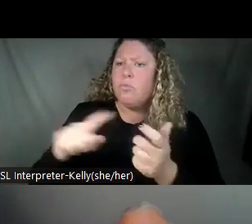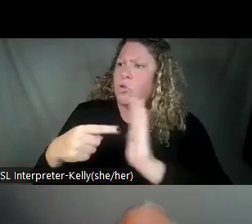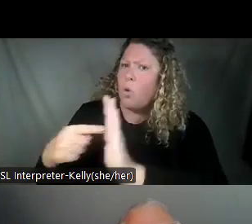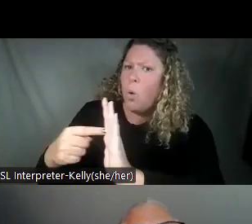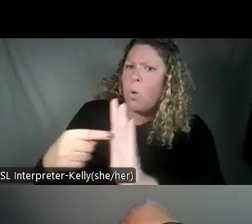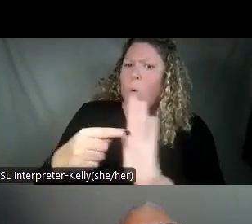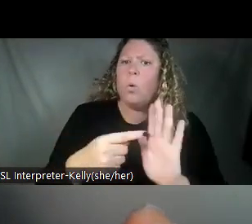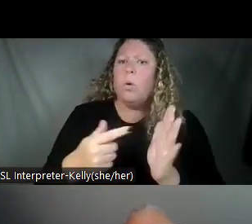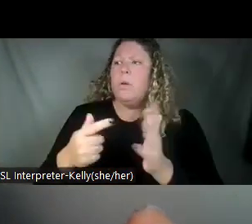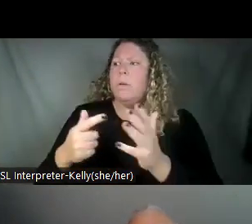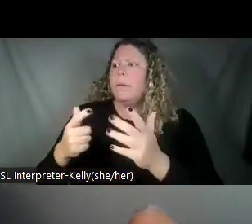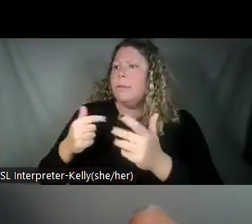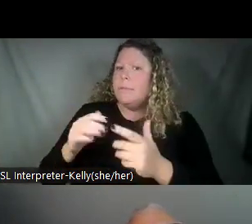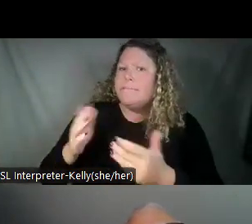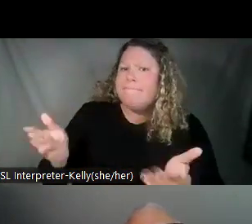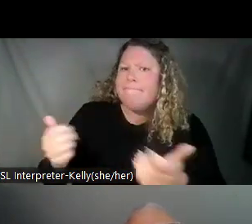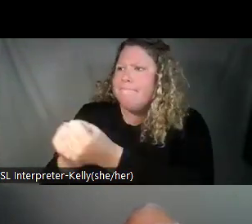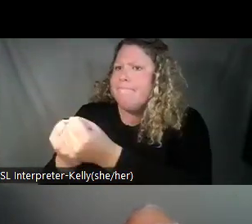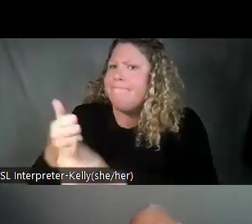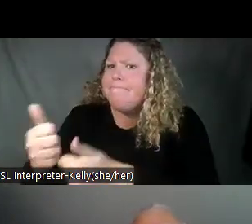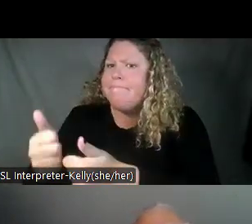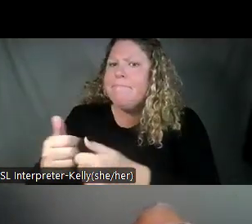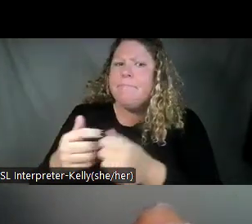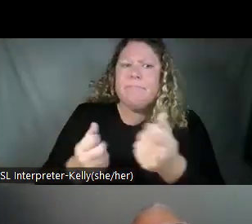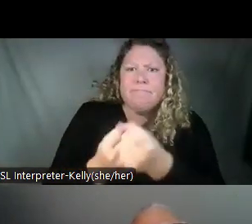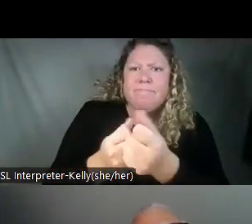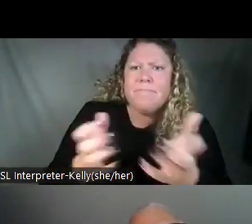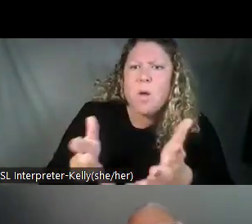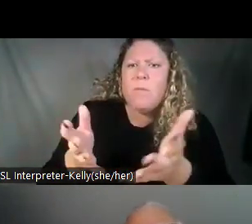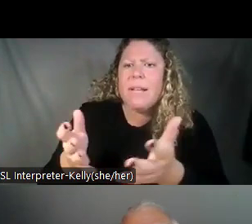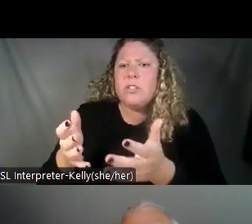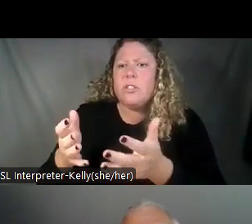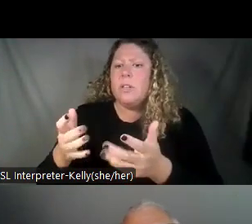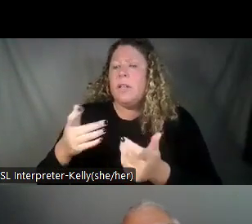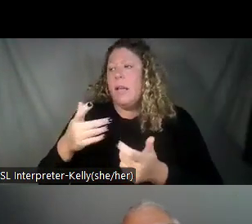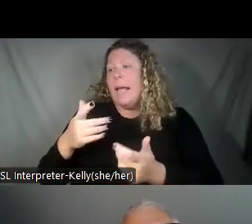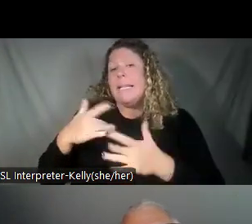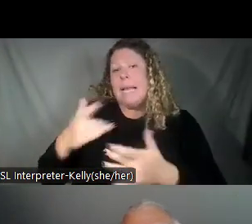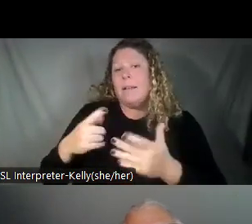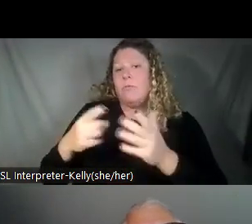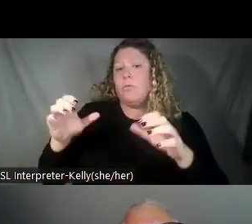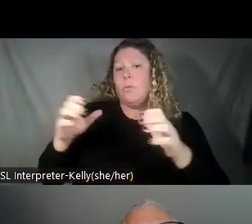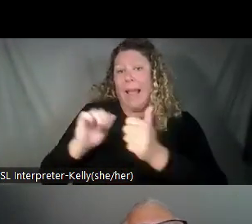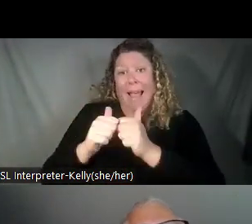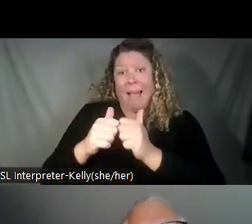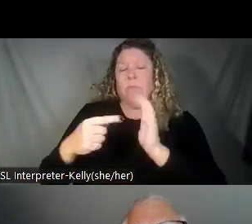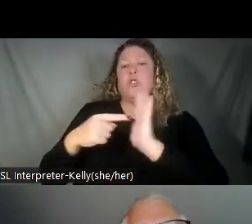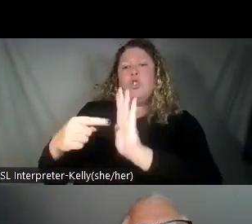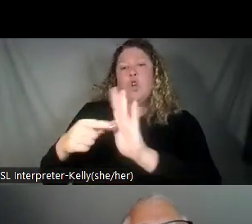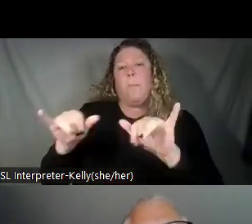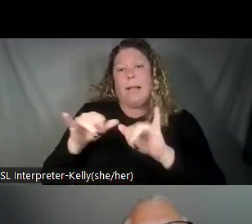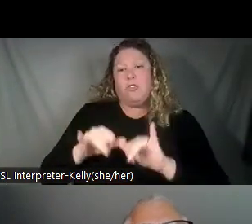provide motivation to people. And they do that through metrics, which are aligned with the goals of the organization and the outcomes that are